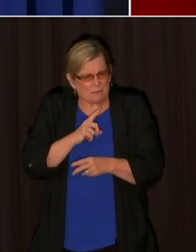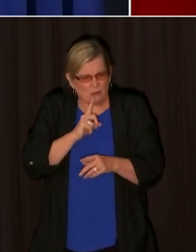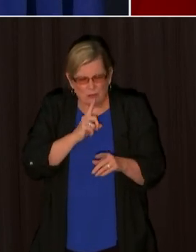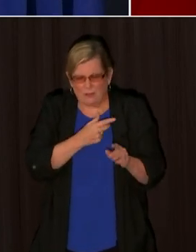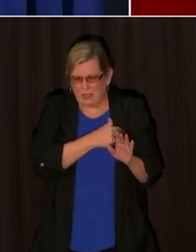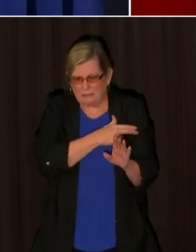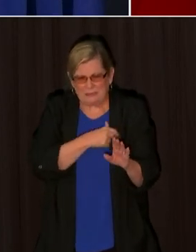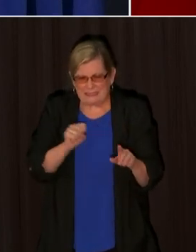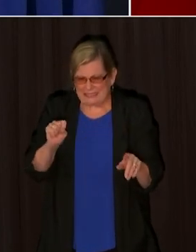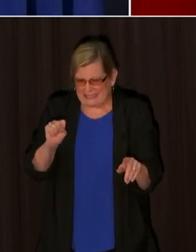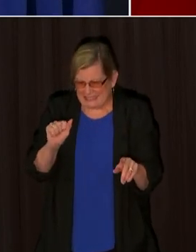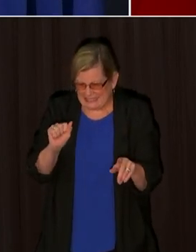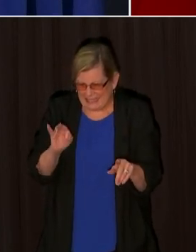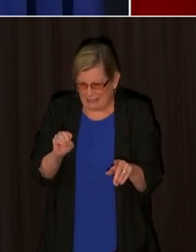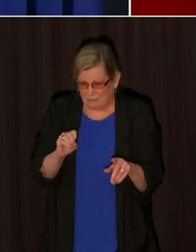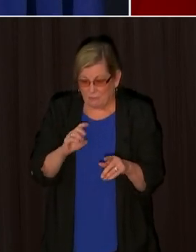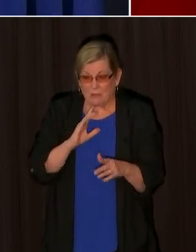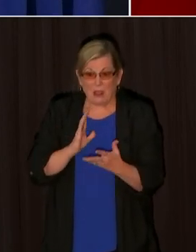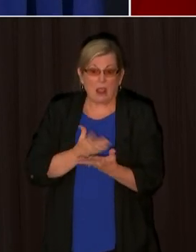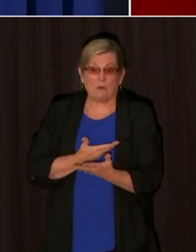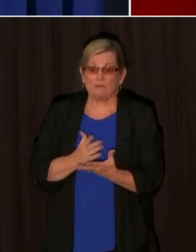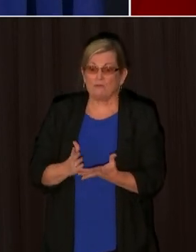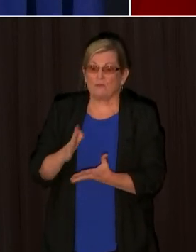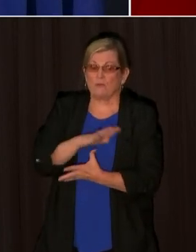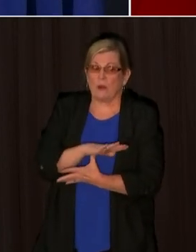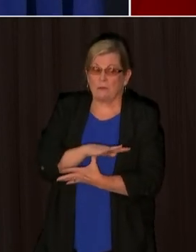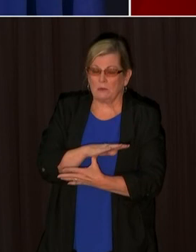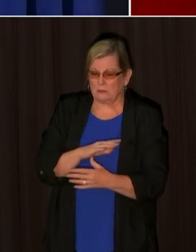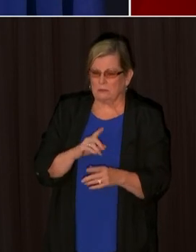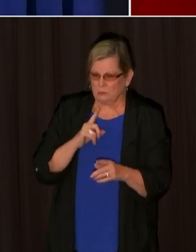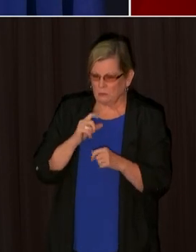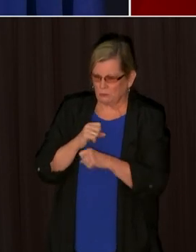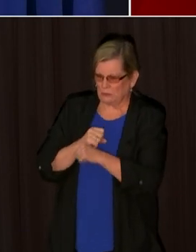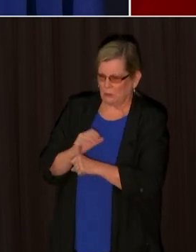is protecting their health.